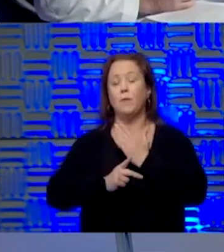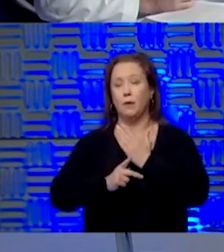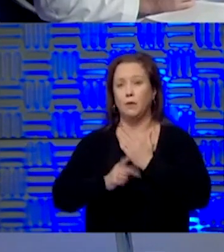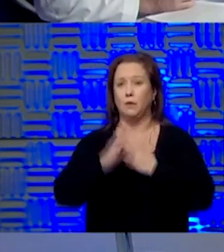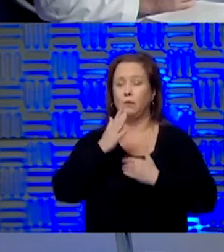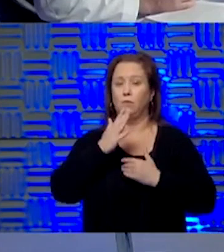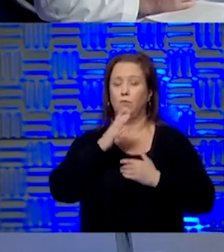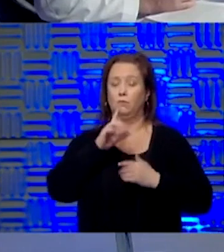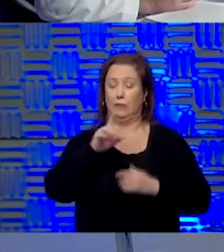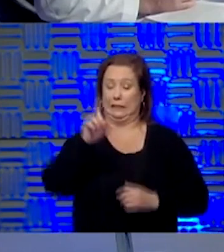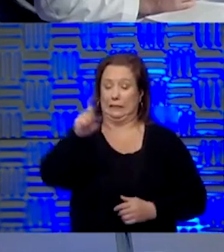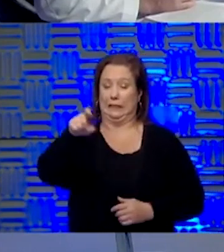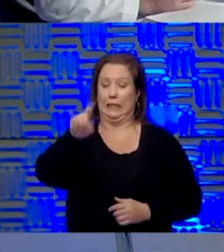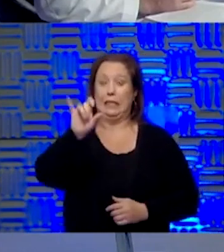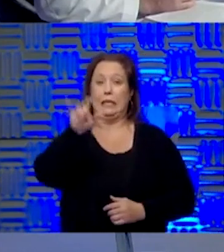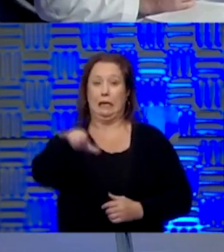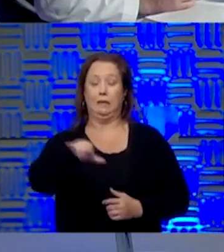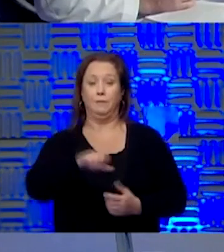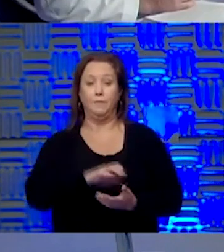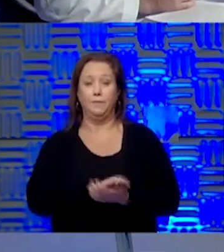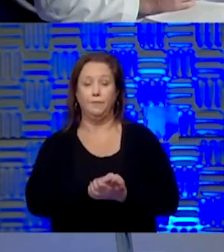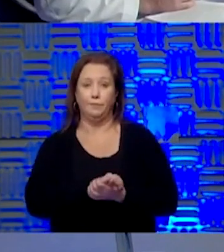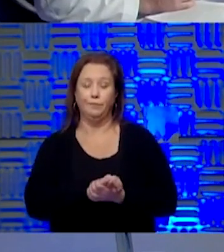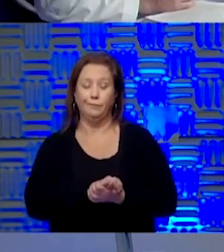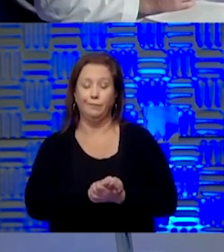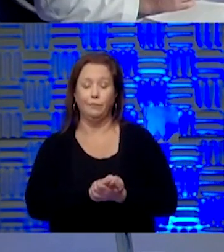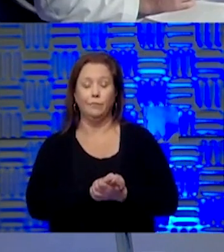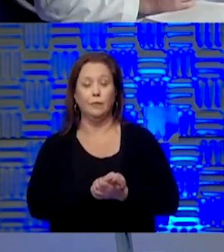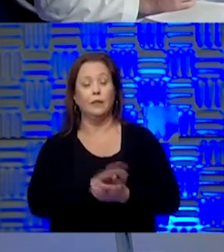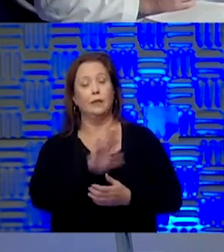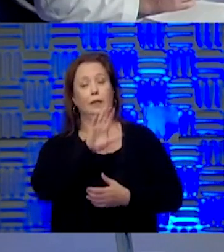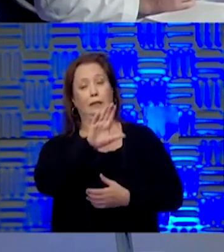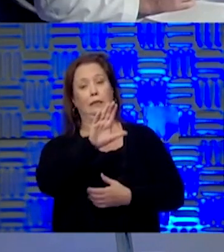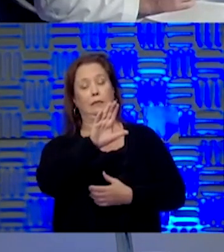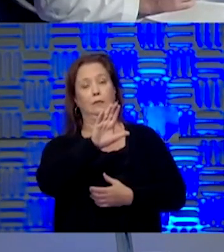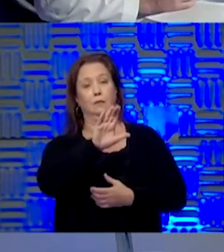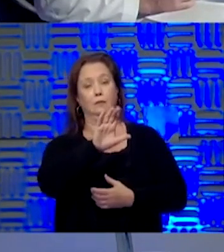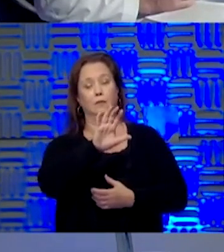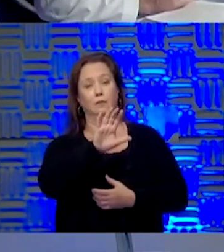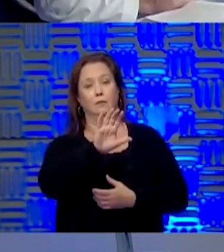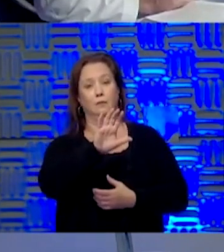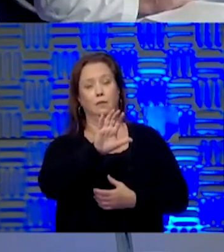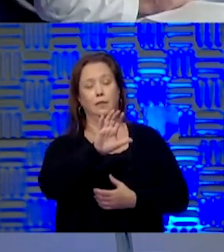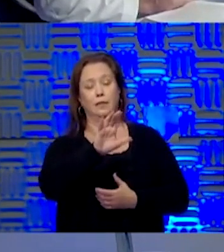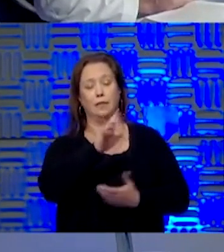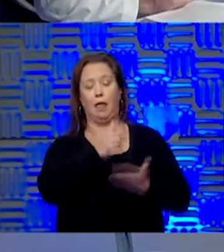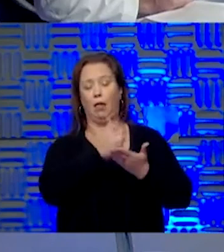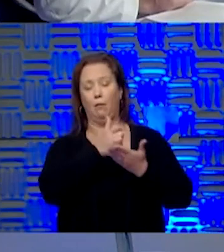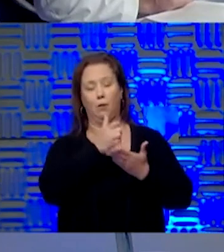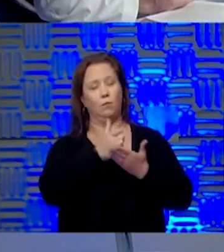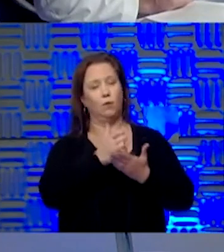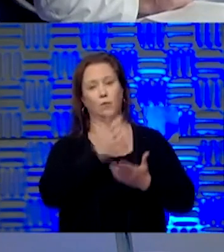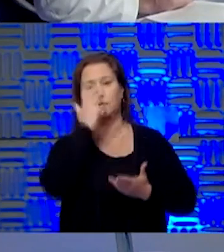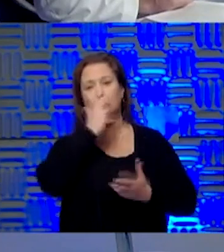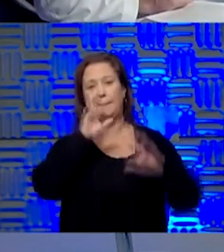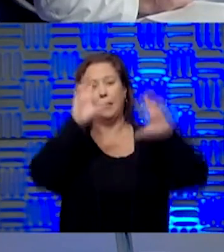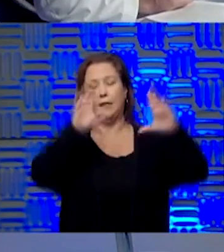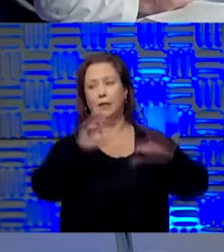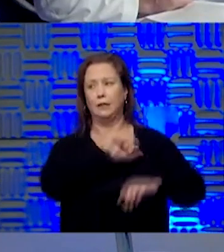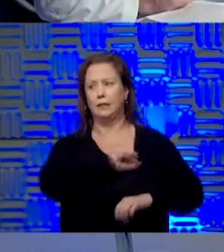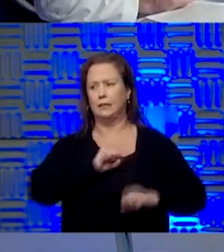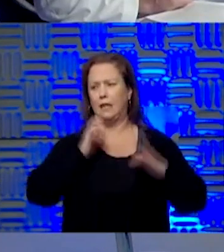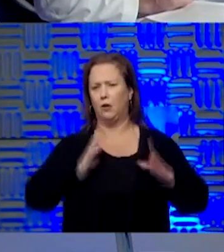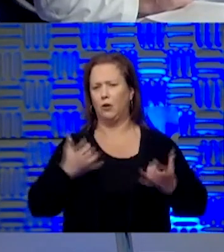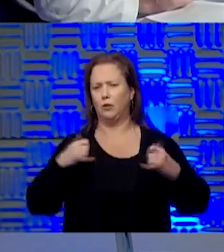really needed, and particularly in those communities. But it was, his heavy lifting that really helped get that done. Senator, are you out